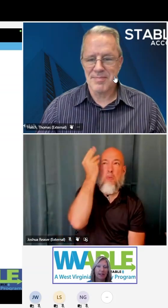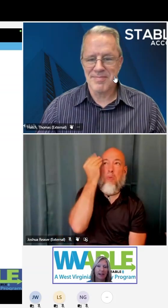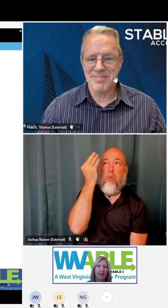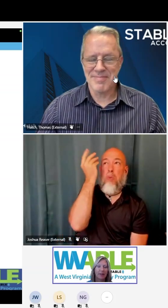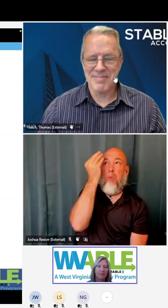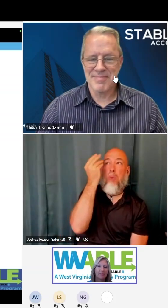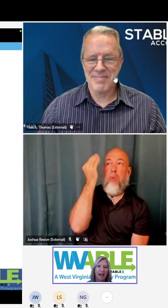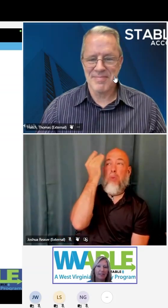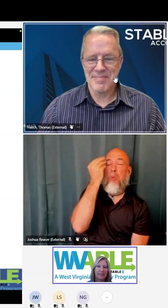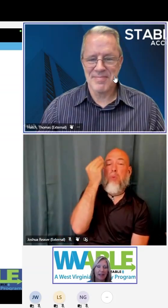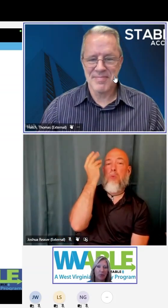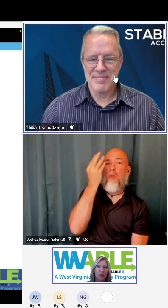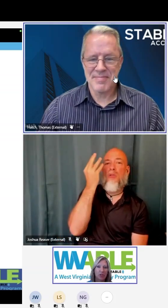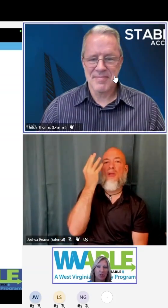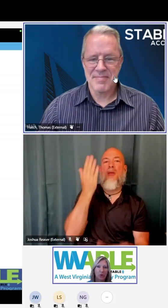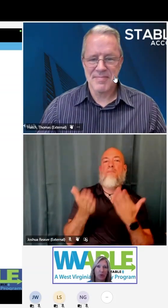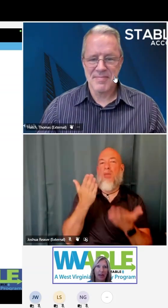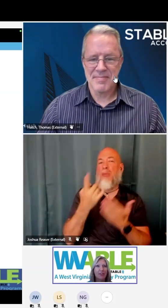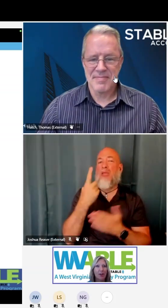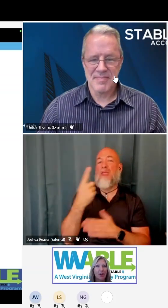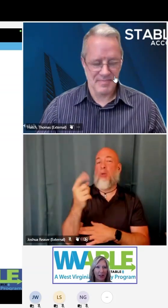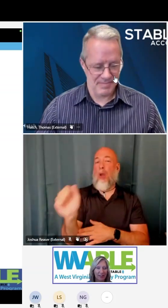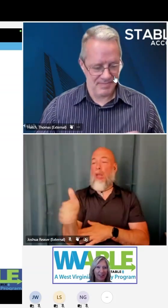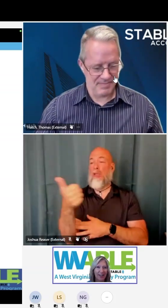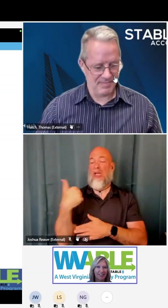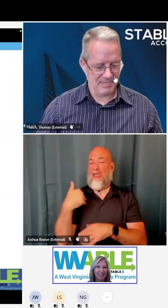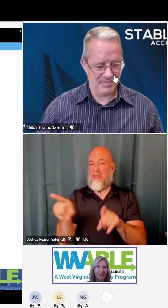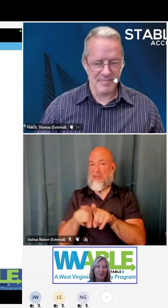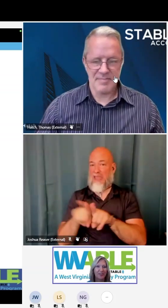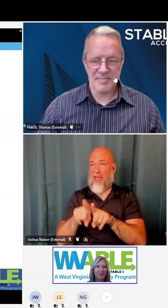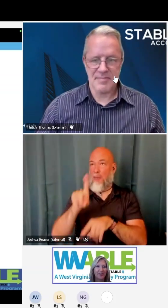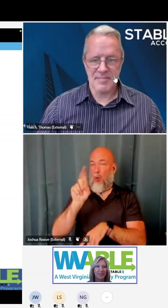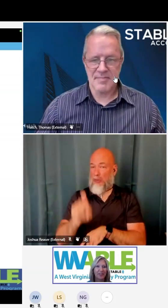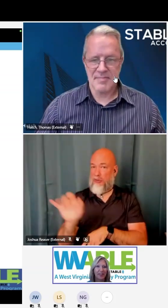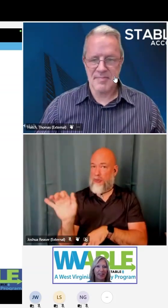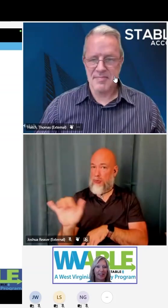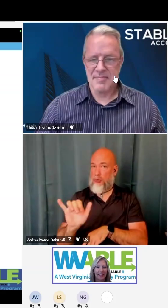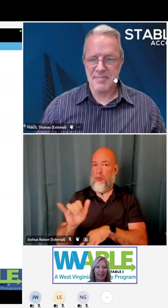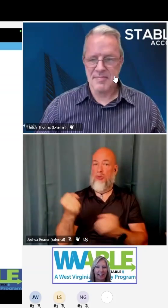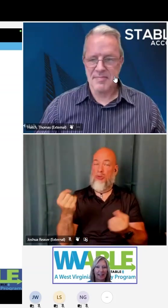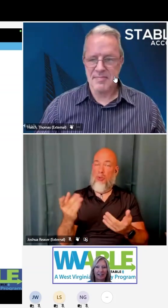else has the same question, or they haven't thought of it yet. So